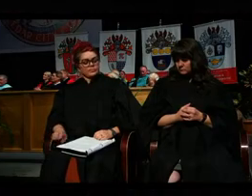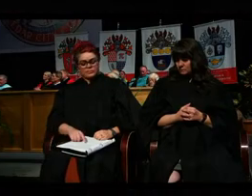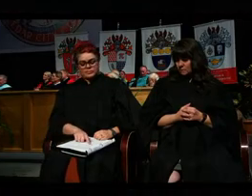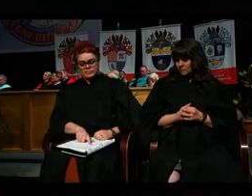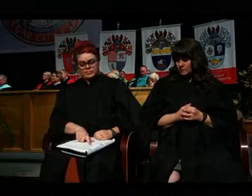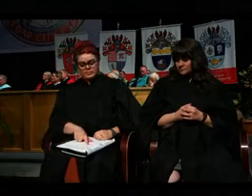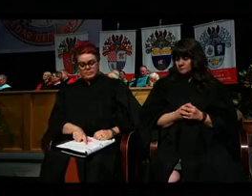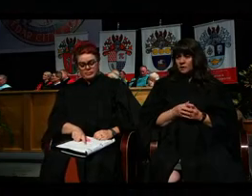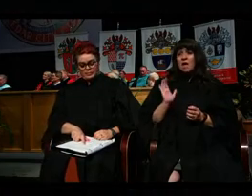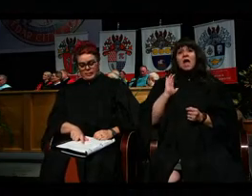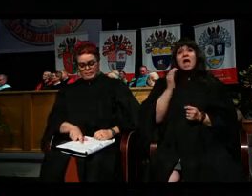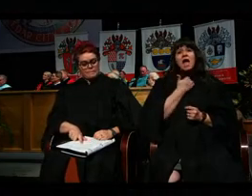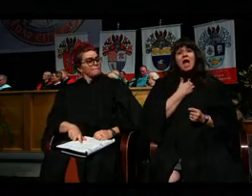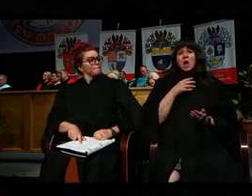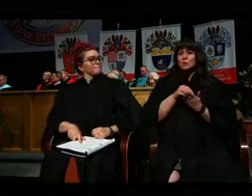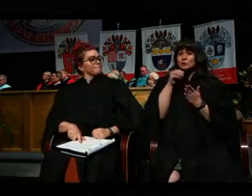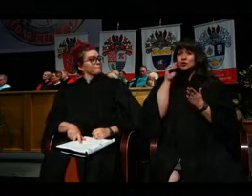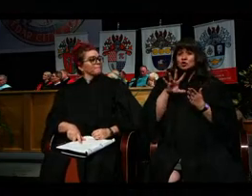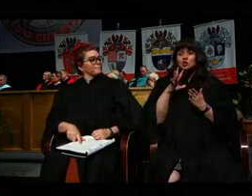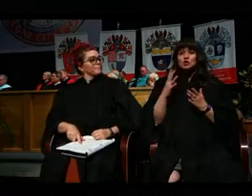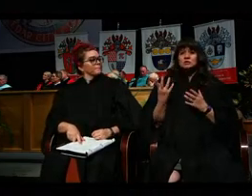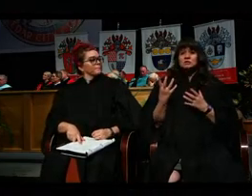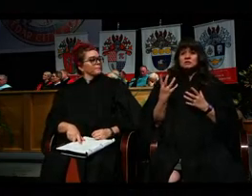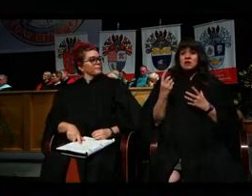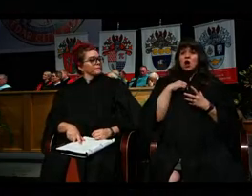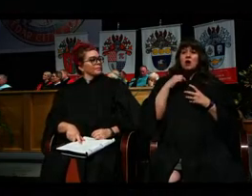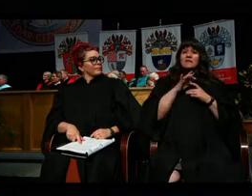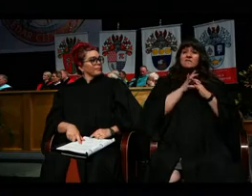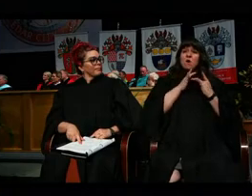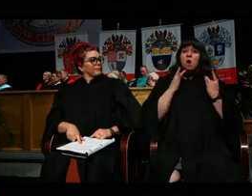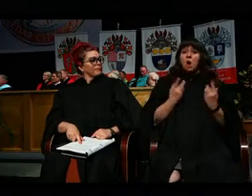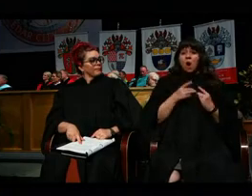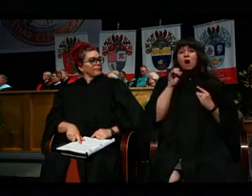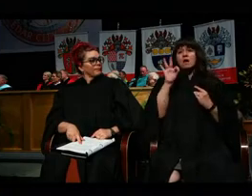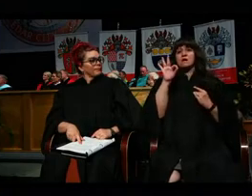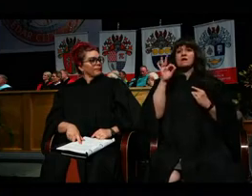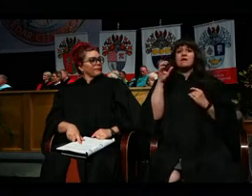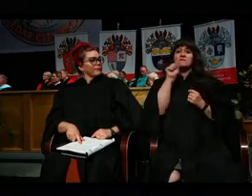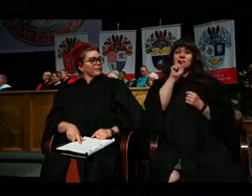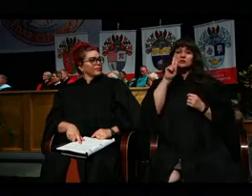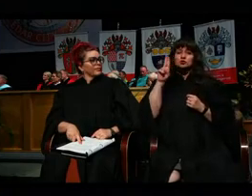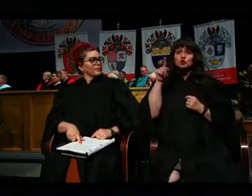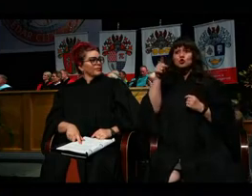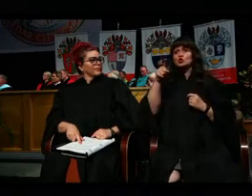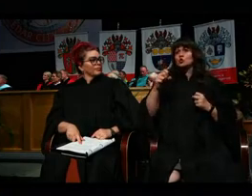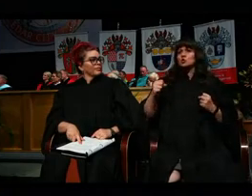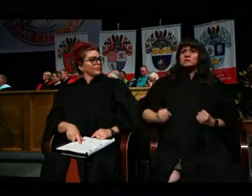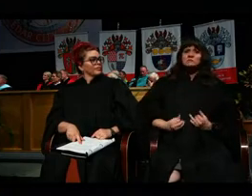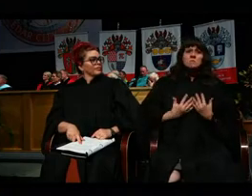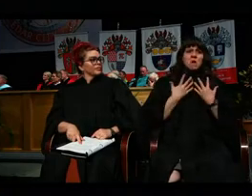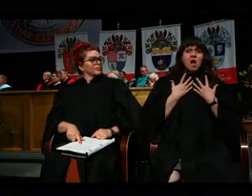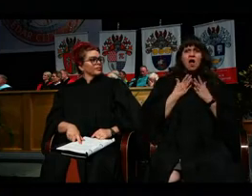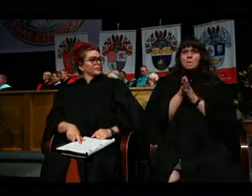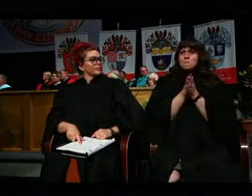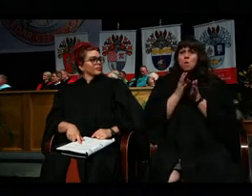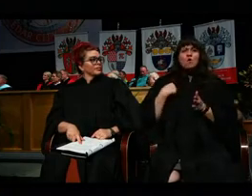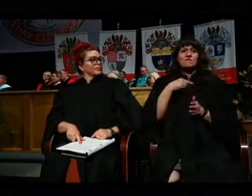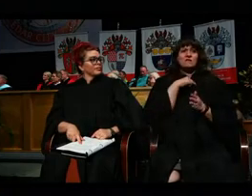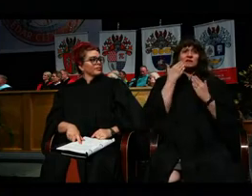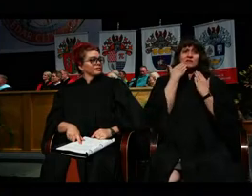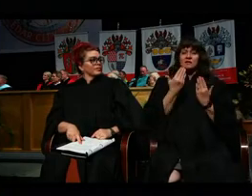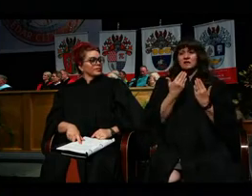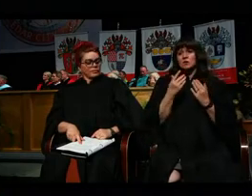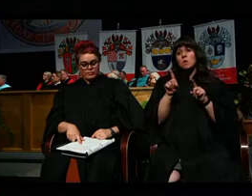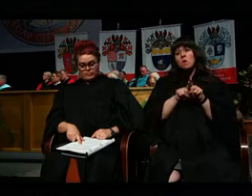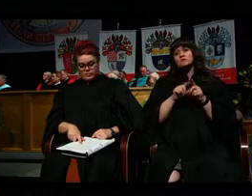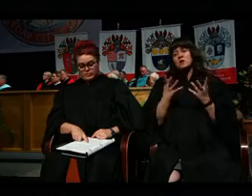Our students are at the heart of SUU and why we are here. You inspire and you motivate us. Thank you. I would